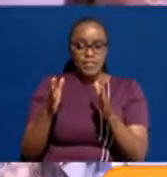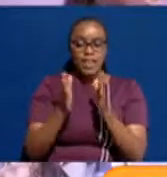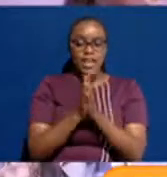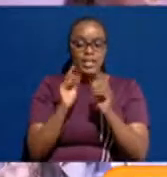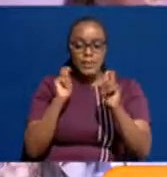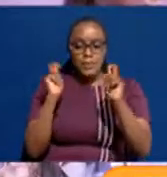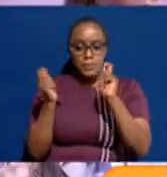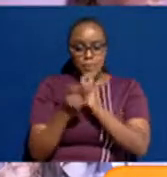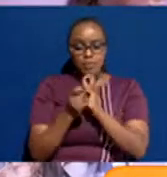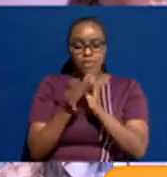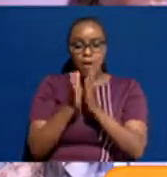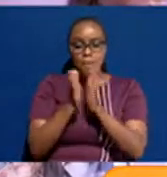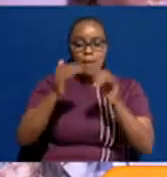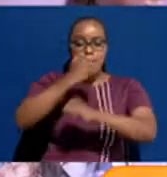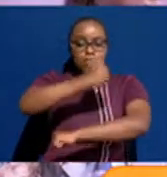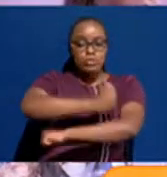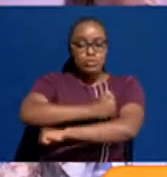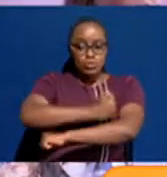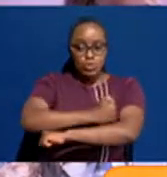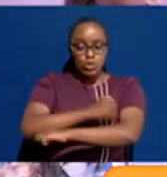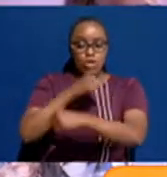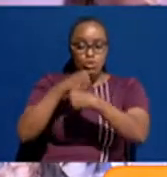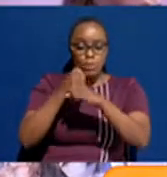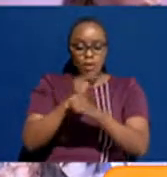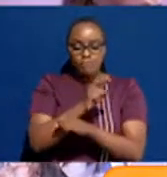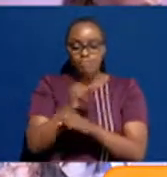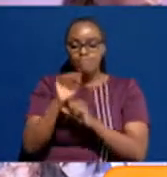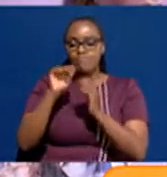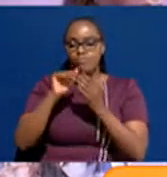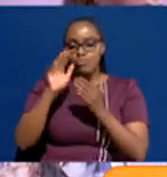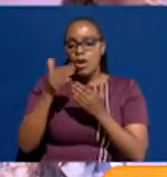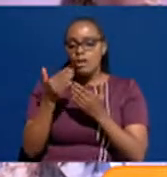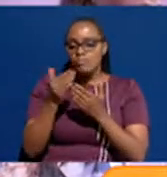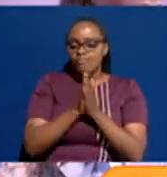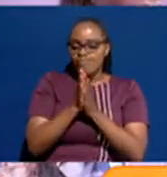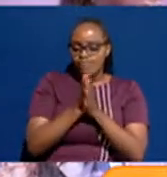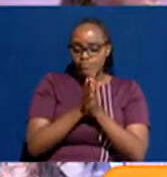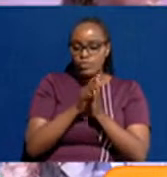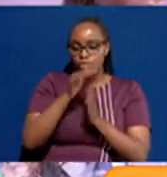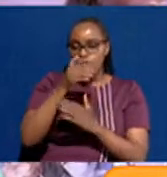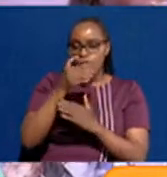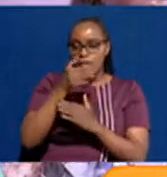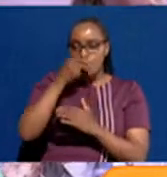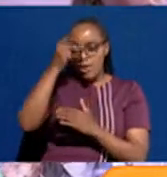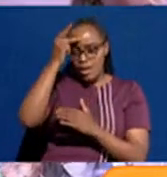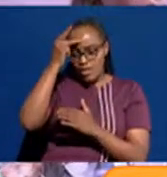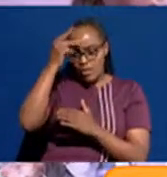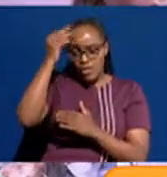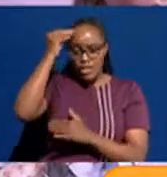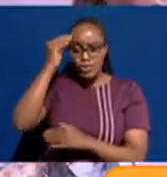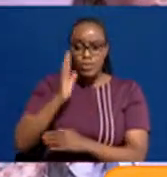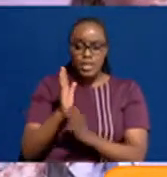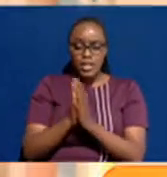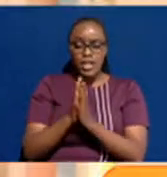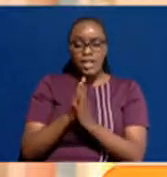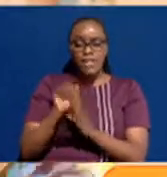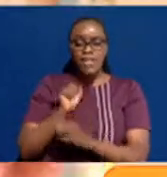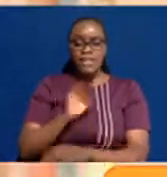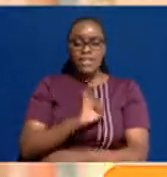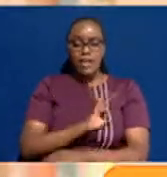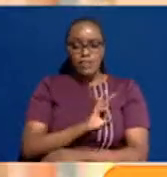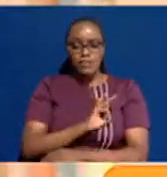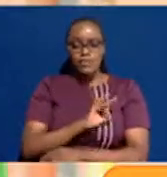Revamp public schools to make them more attractive to parents, learners, and workers.